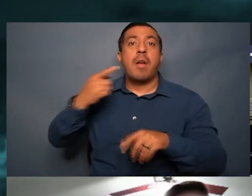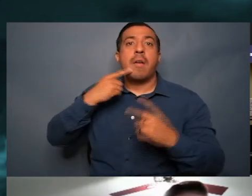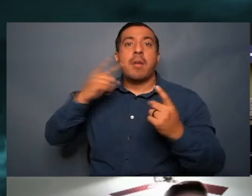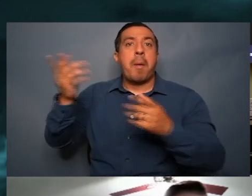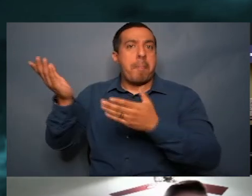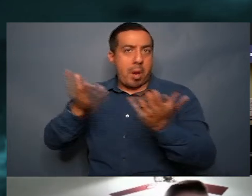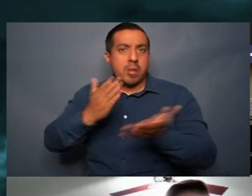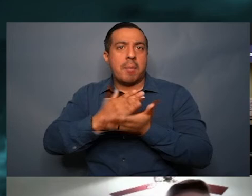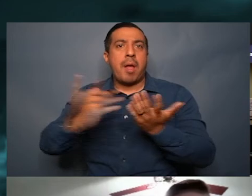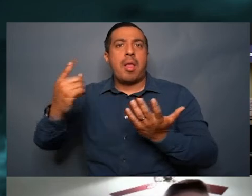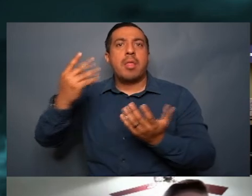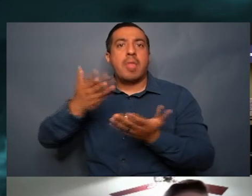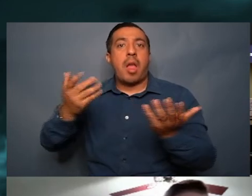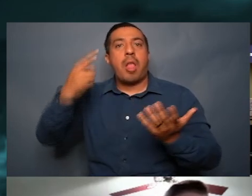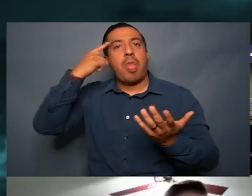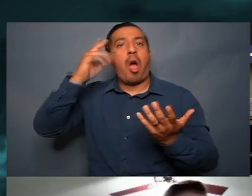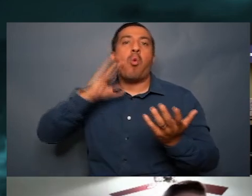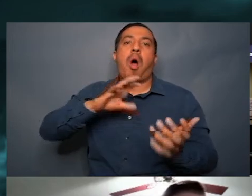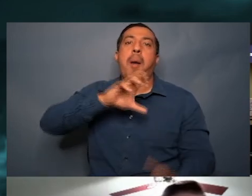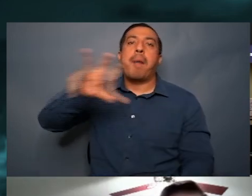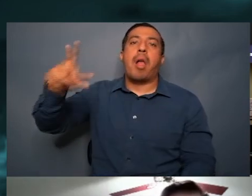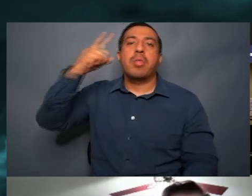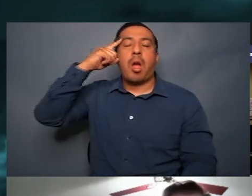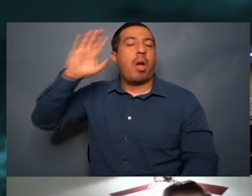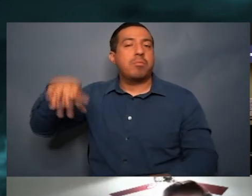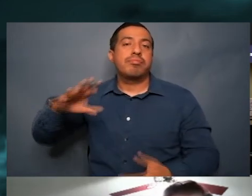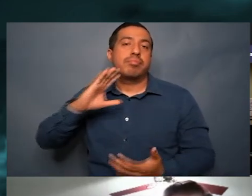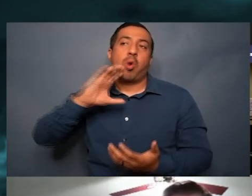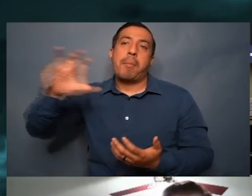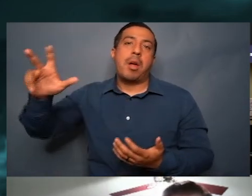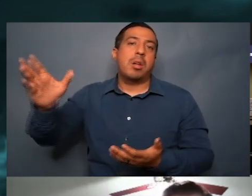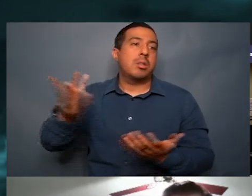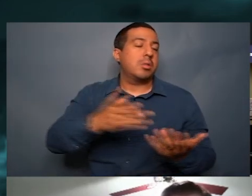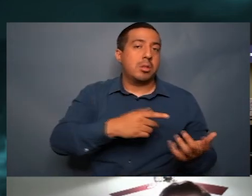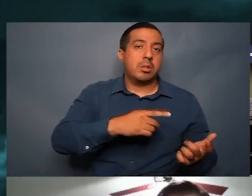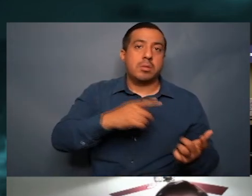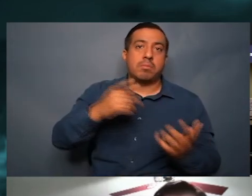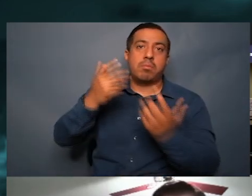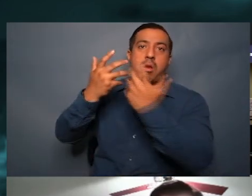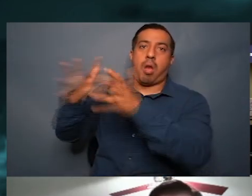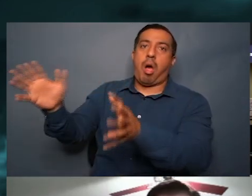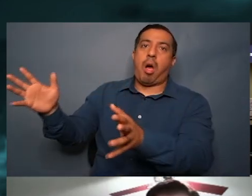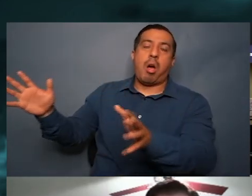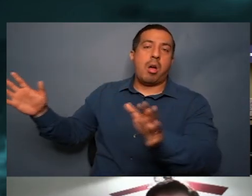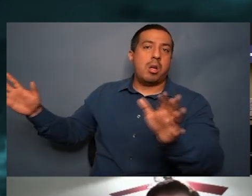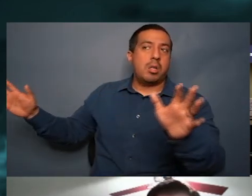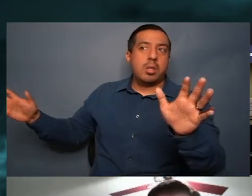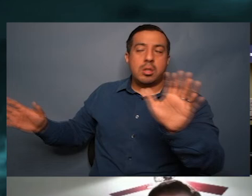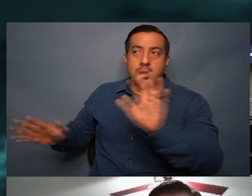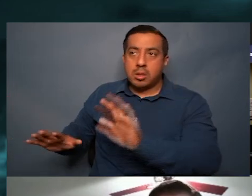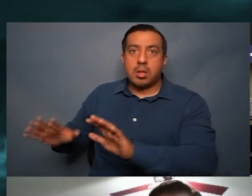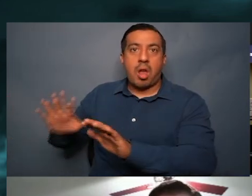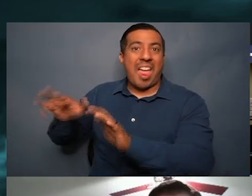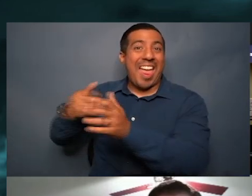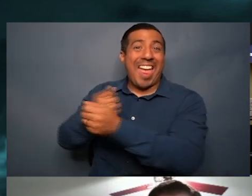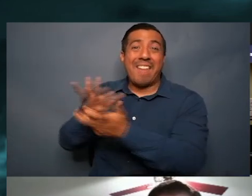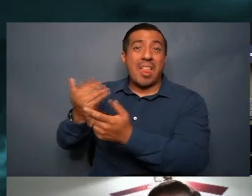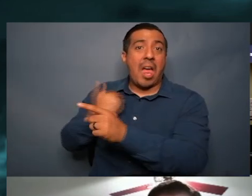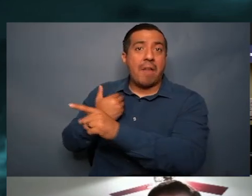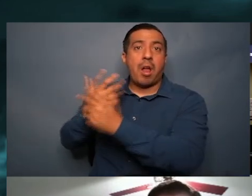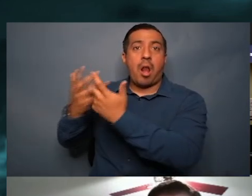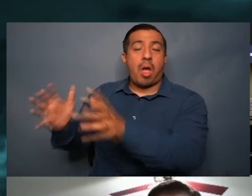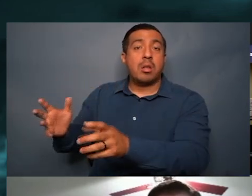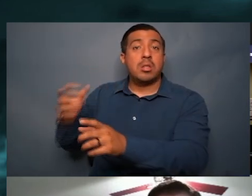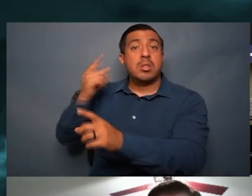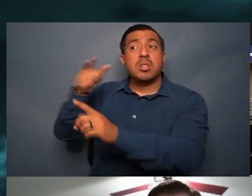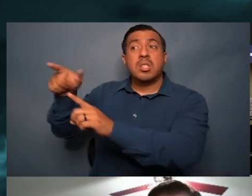things with them, thinking they would be able to go back. And then, of course, they lost everything. But the things that they lost,